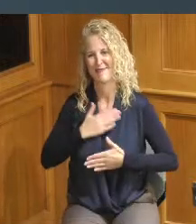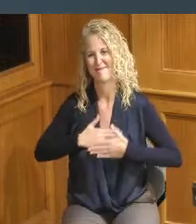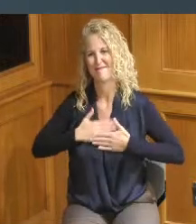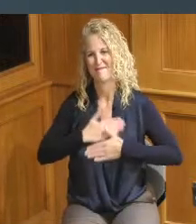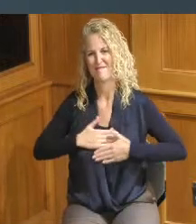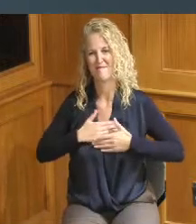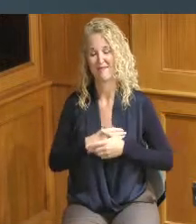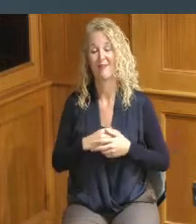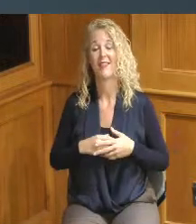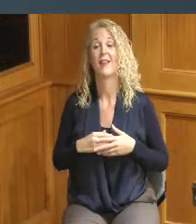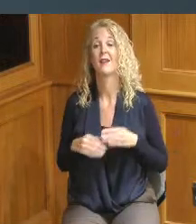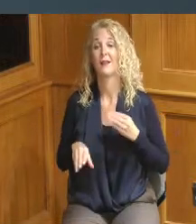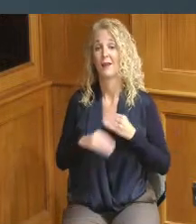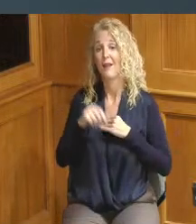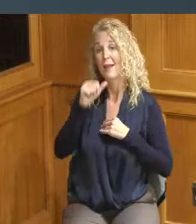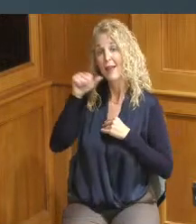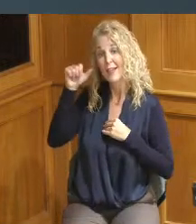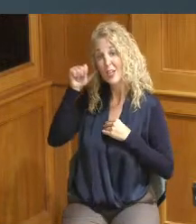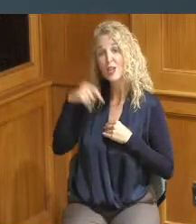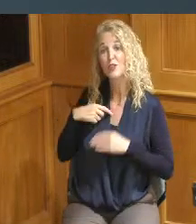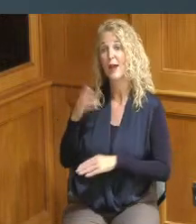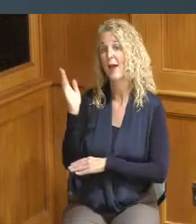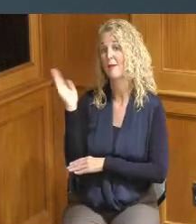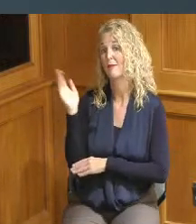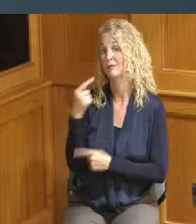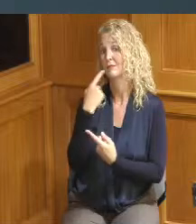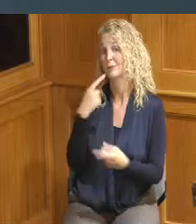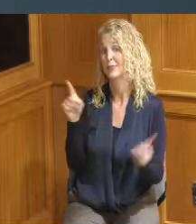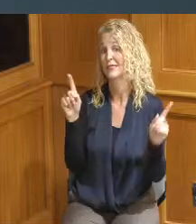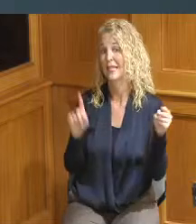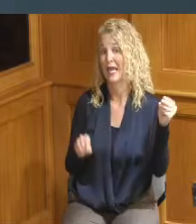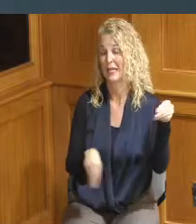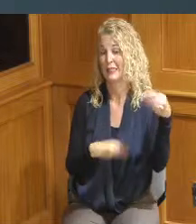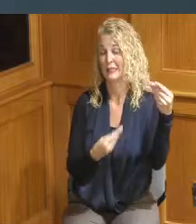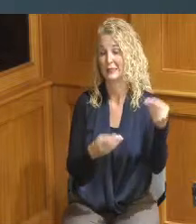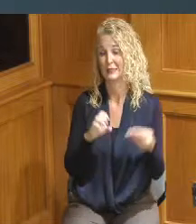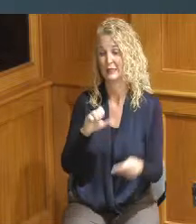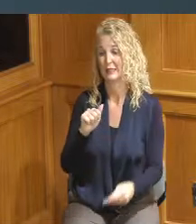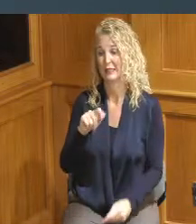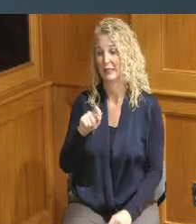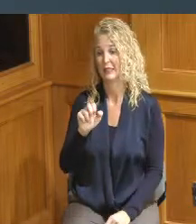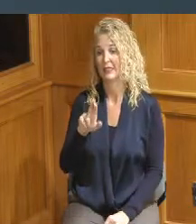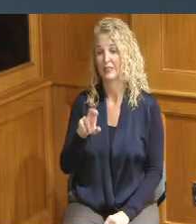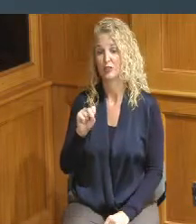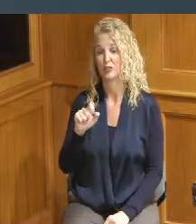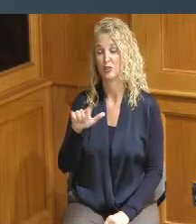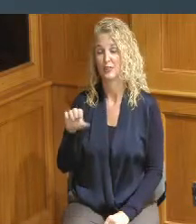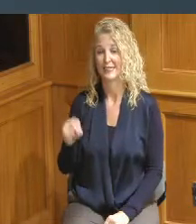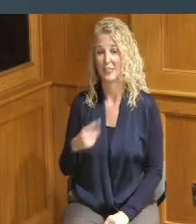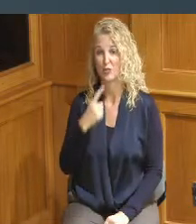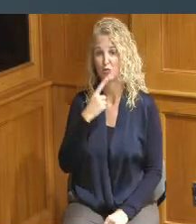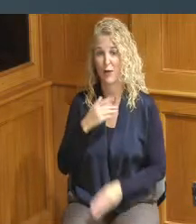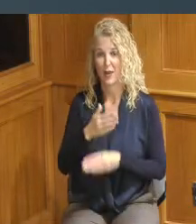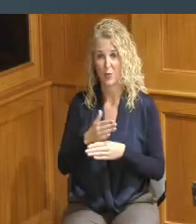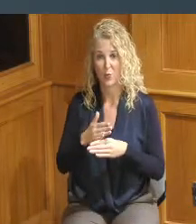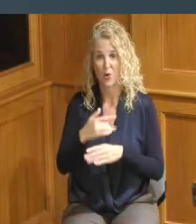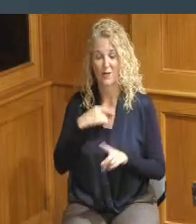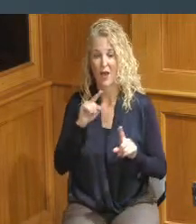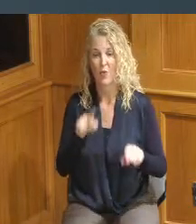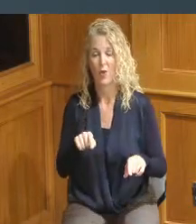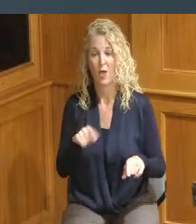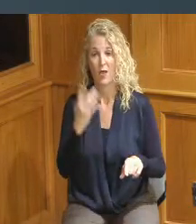that. Also, yesterday I presented a proclamation at Easter Seals Redwood, and I was super excited about it. I was there for